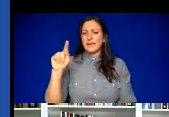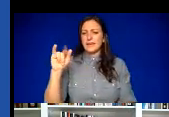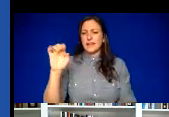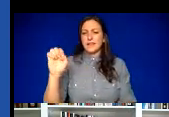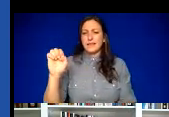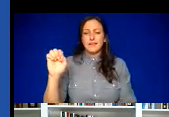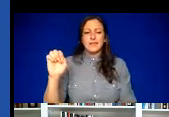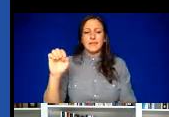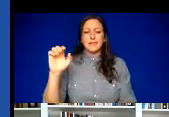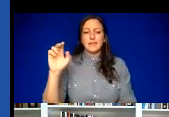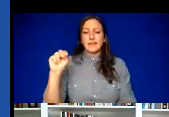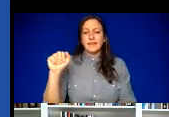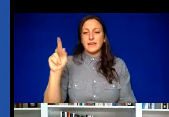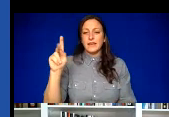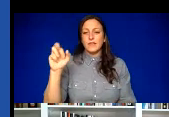Yes. Public Radio.